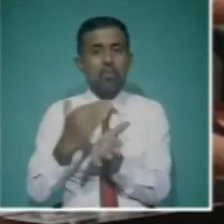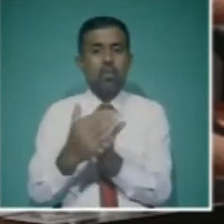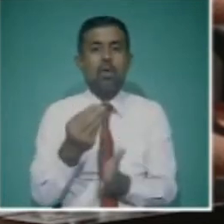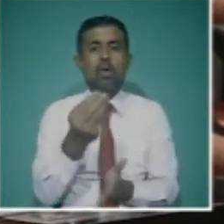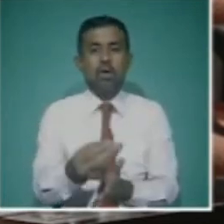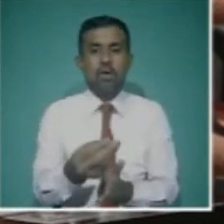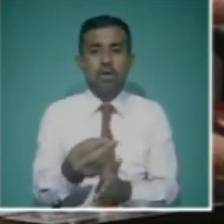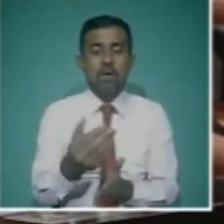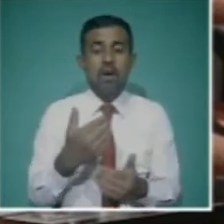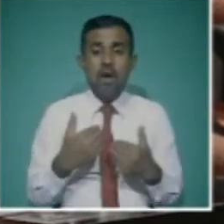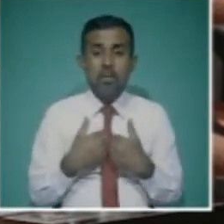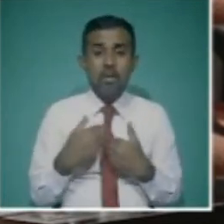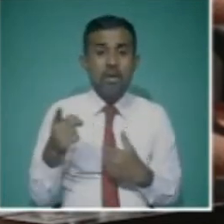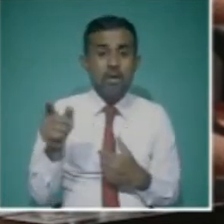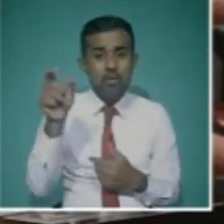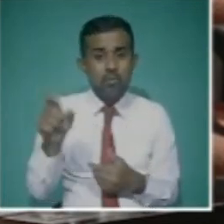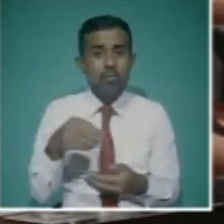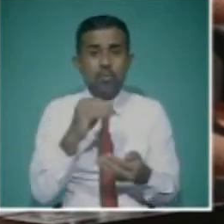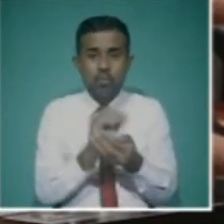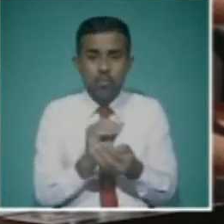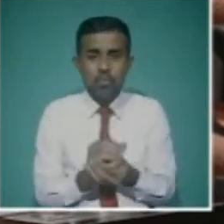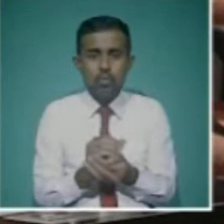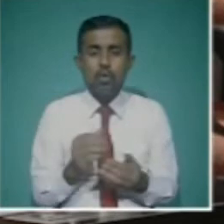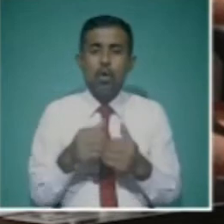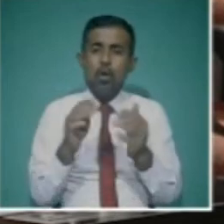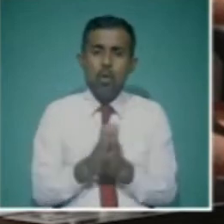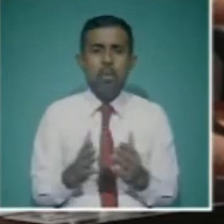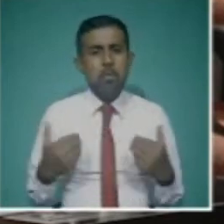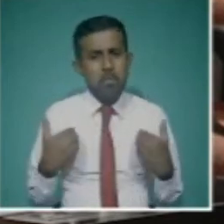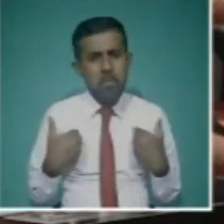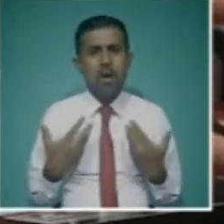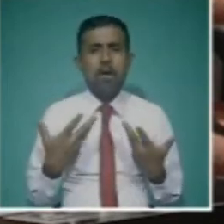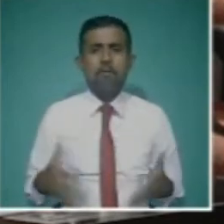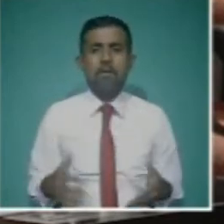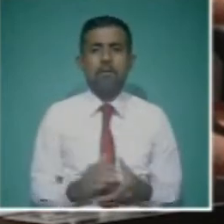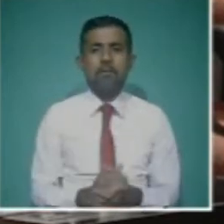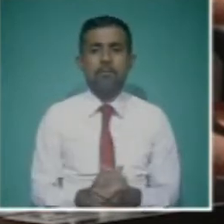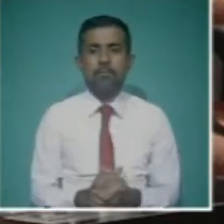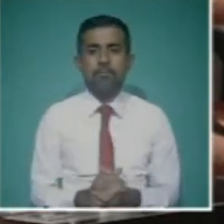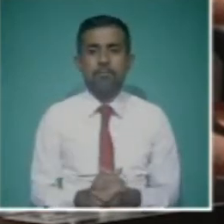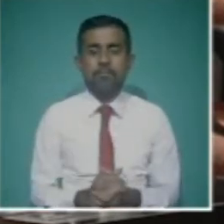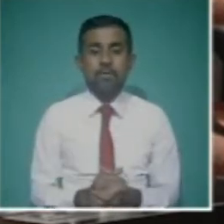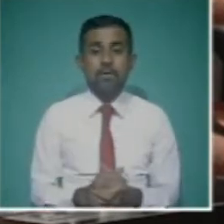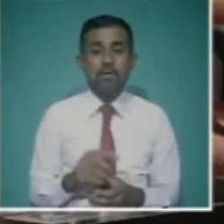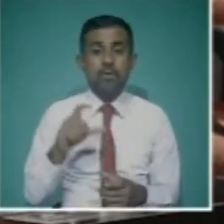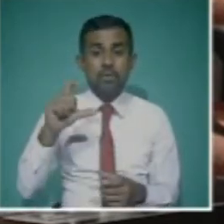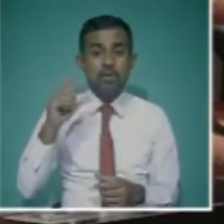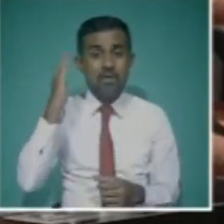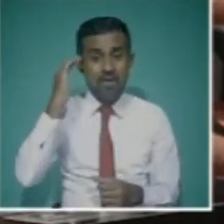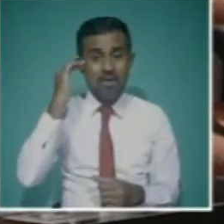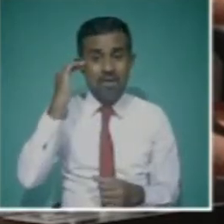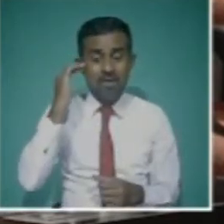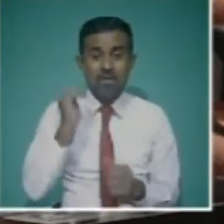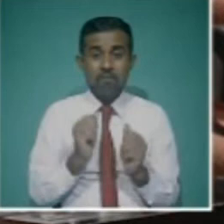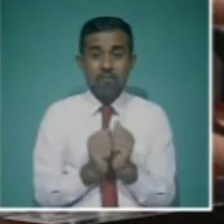him. When President Kumar Tungabe was being extremely hostile, we went out of our way to protect him. So